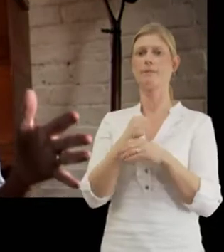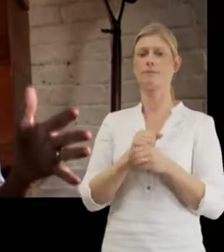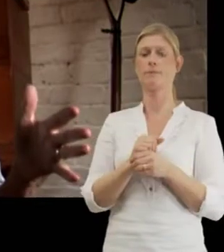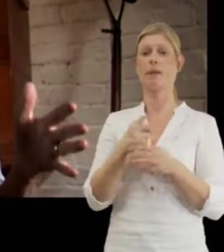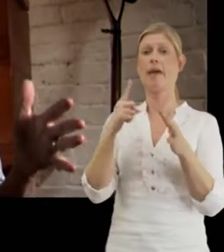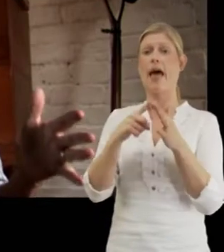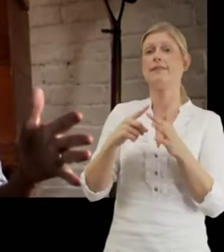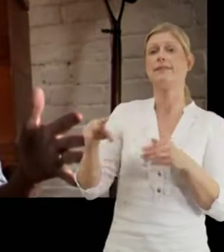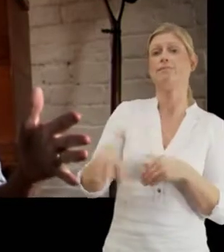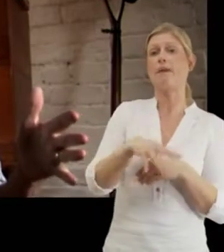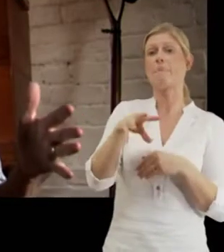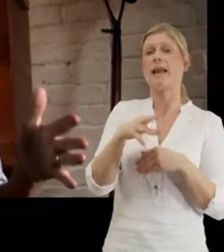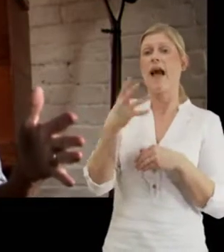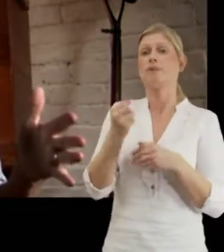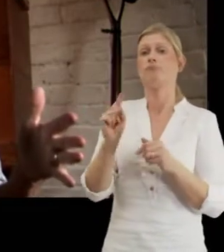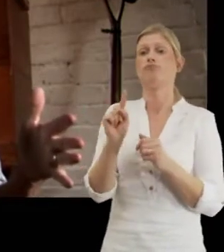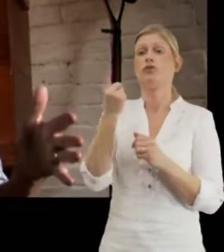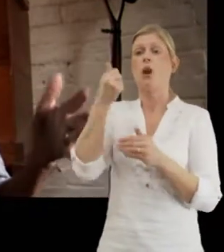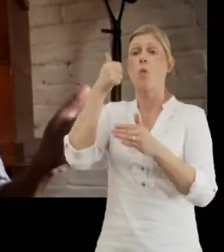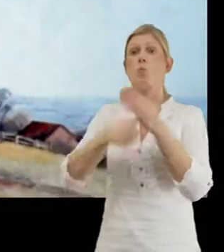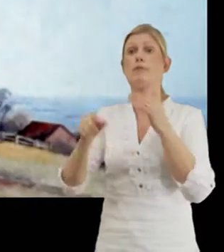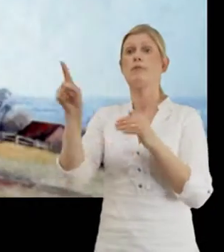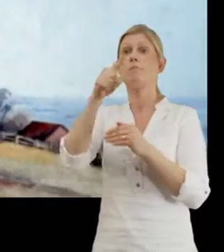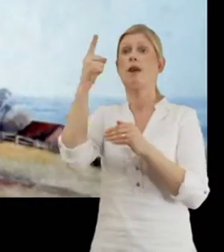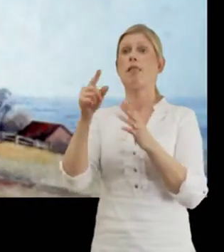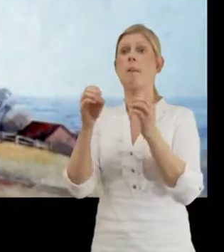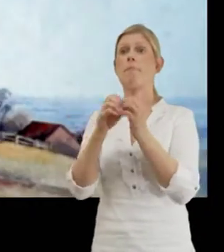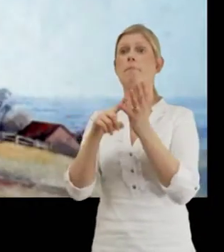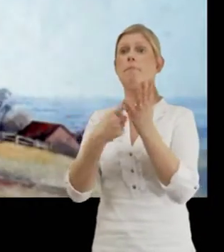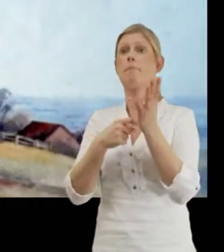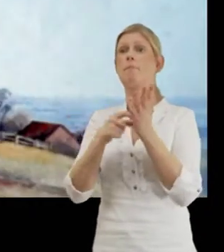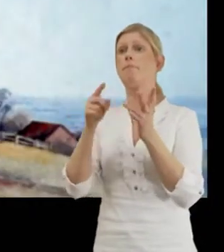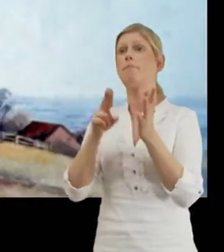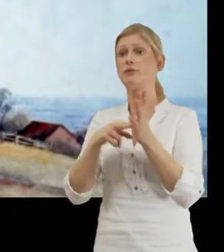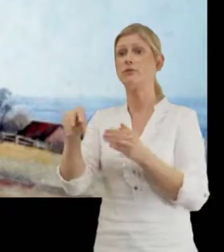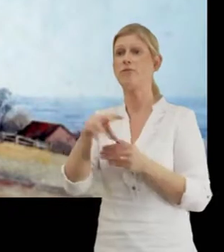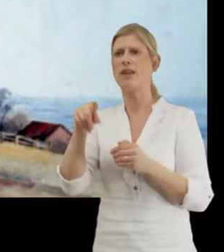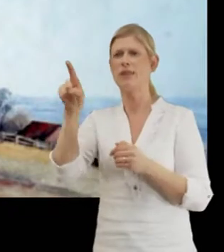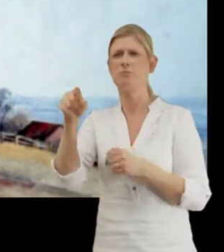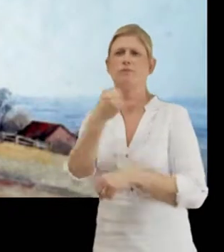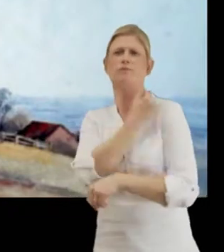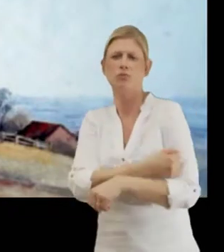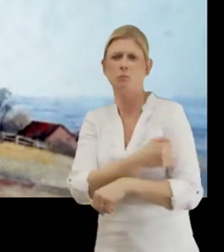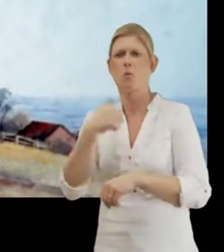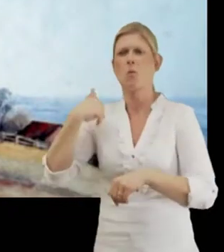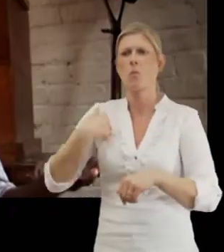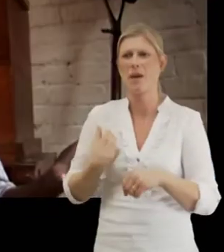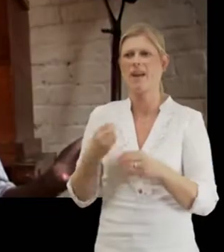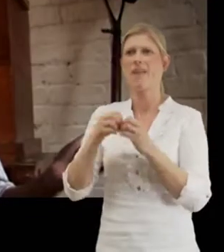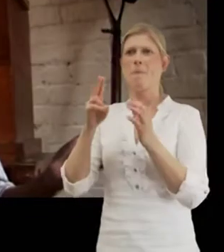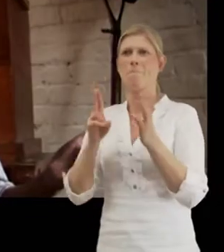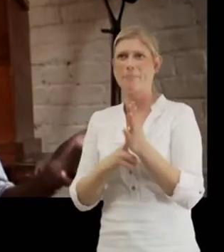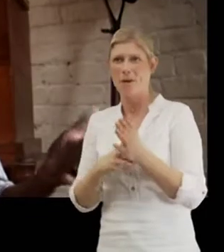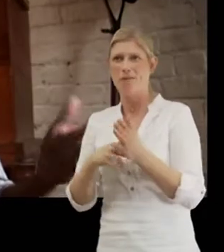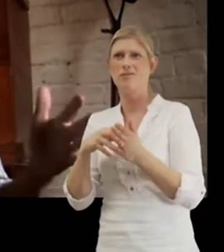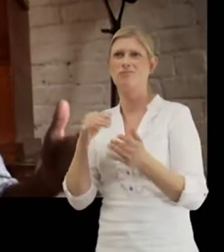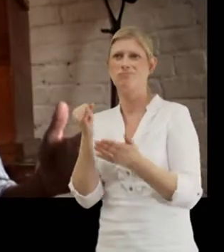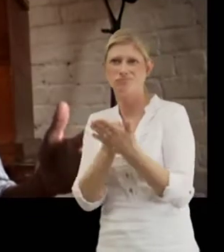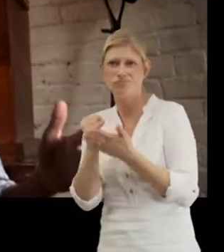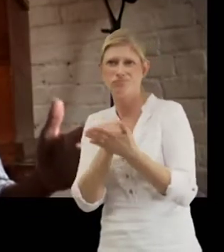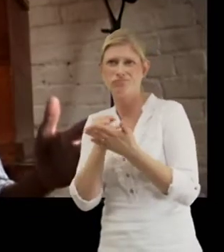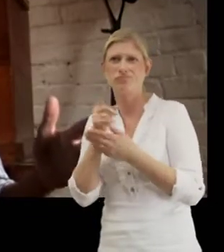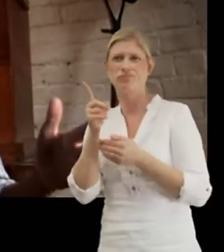wooden post mill at Burton Village, but post mills were very vulnerable. They burnt down or they rotted away. And it's said that